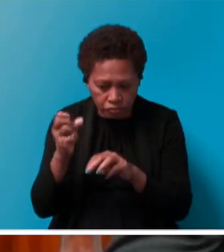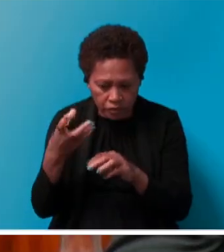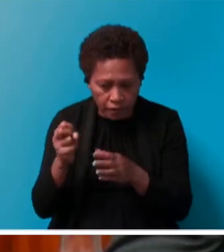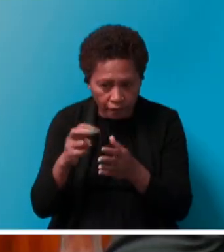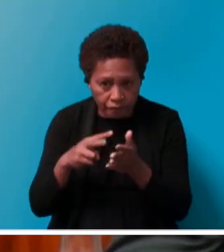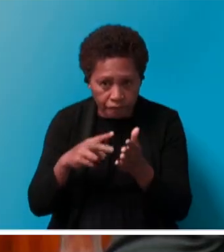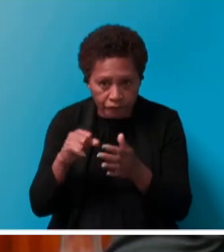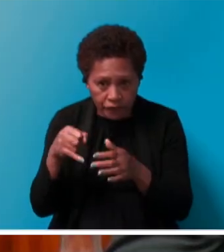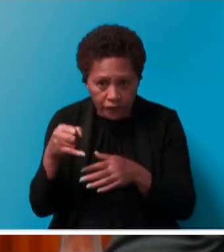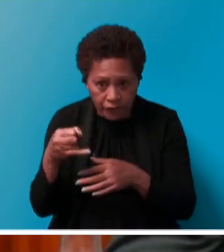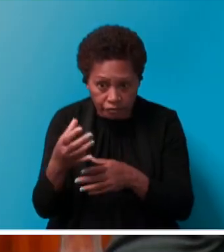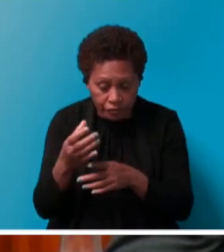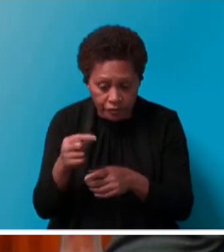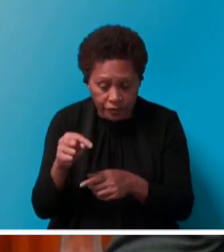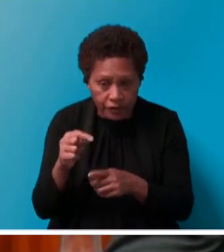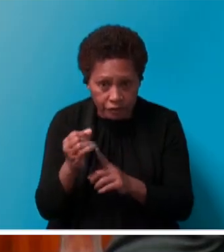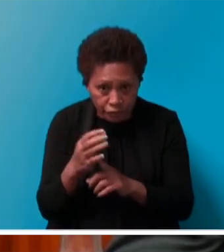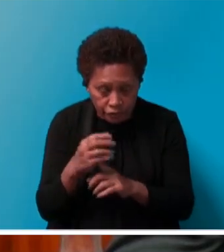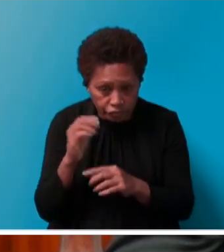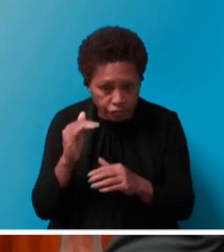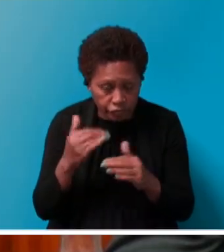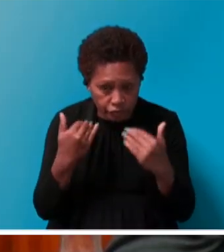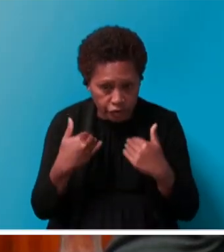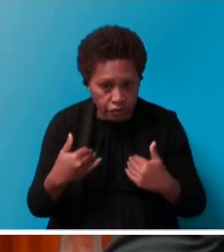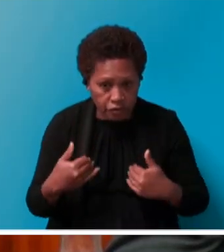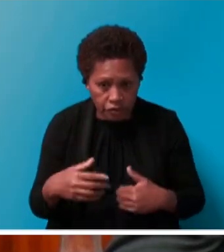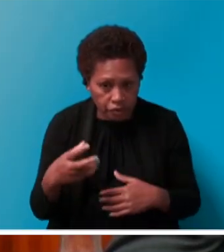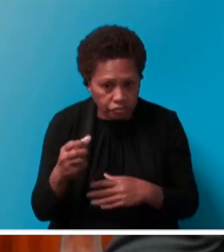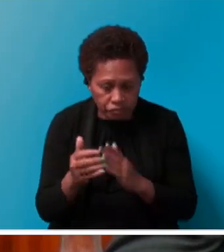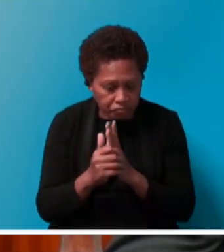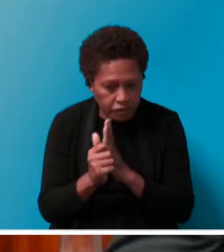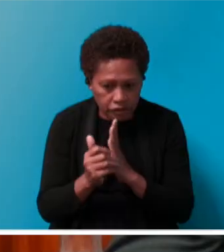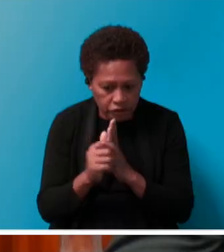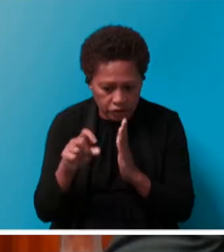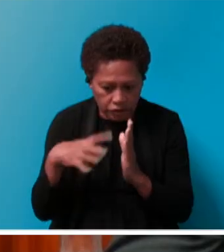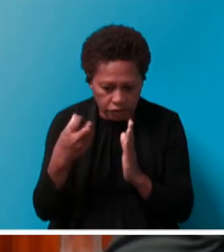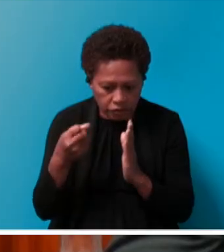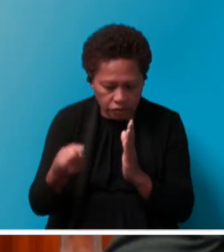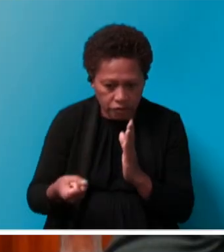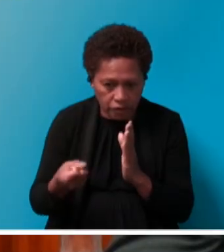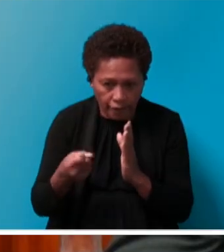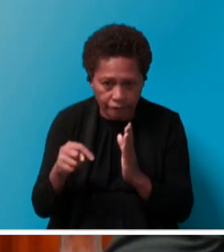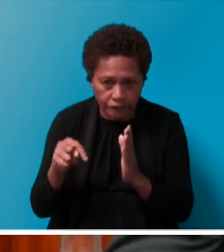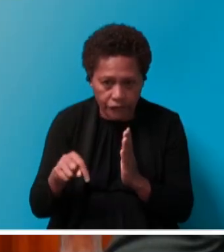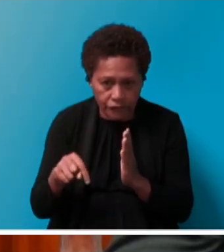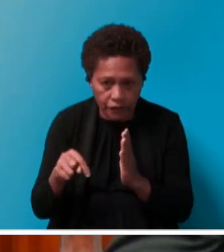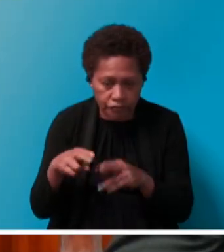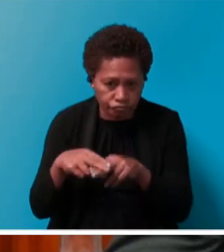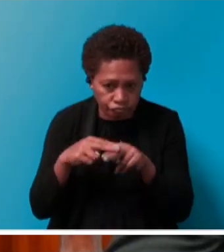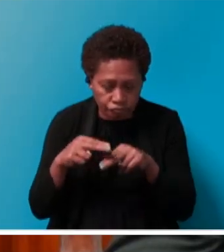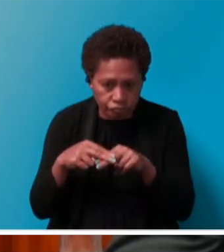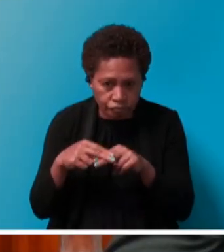Our innovative spirit is rich, and the talent of our people is abundant. Our shared task is to build